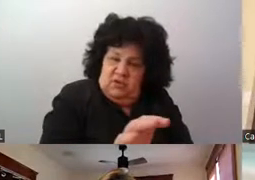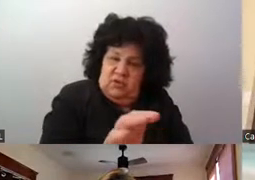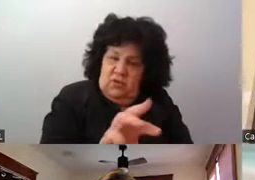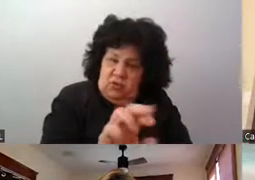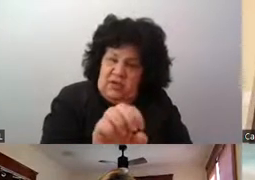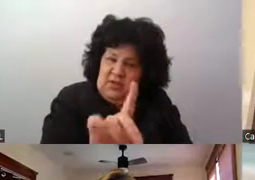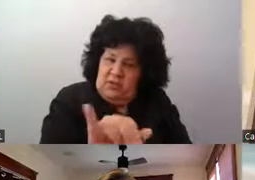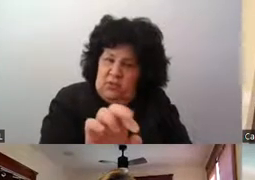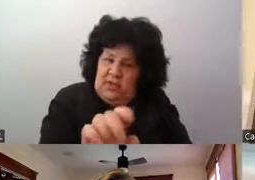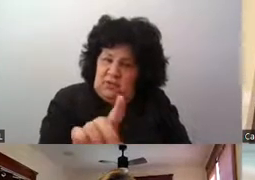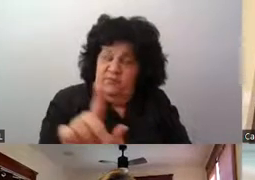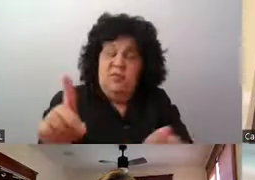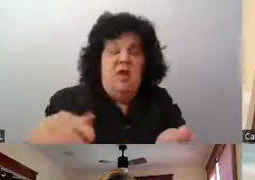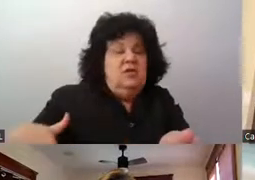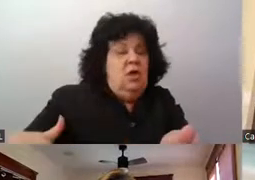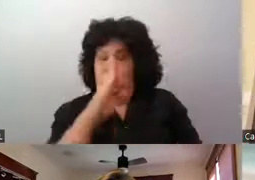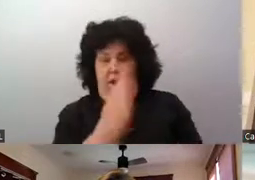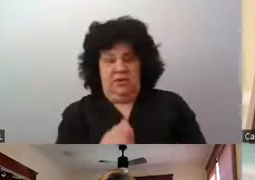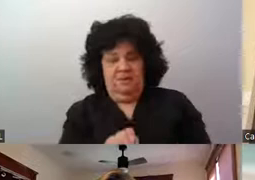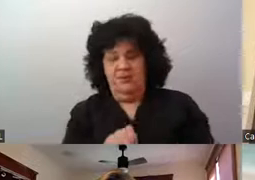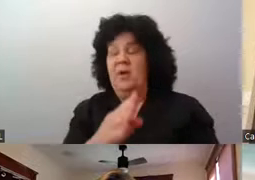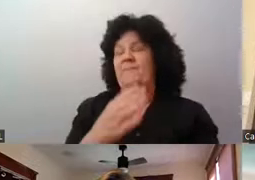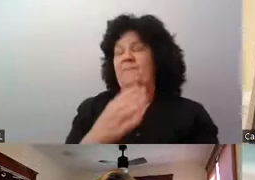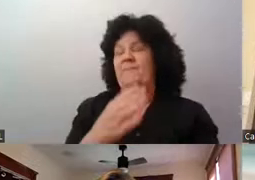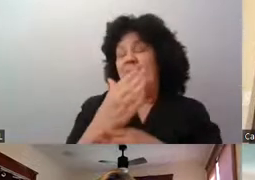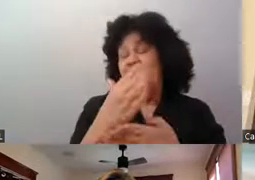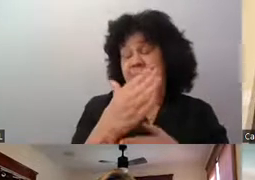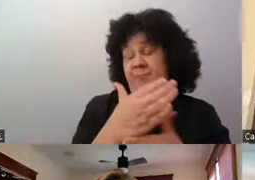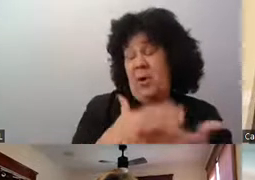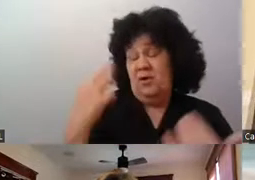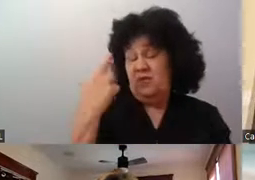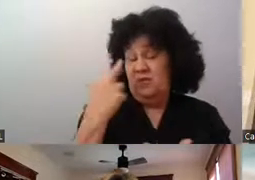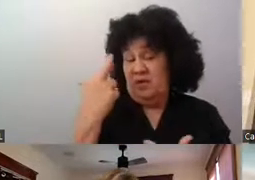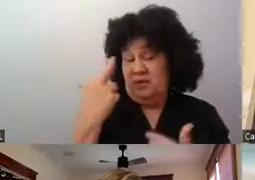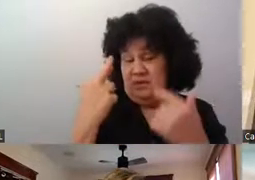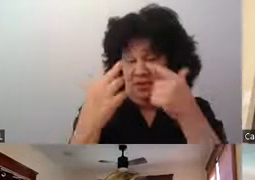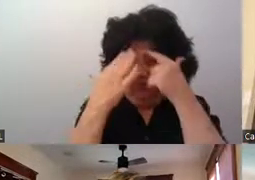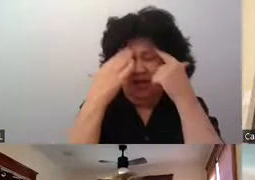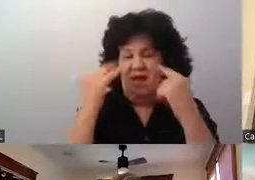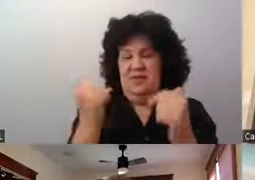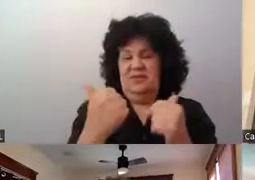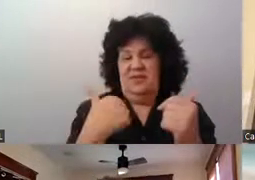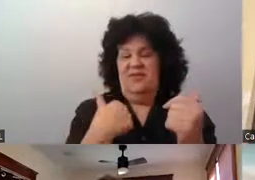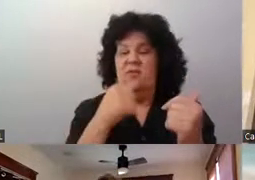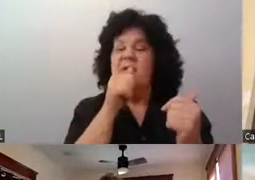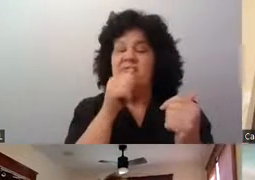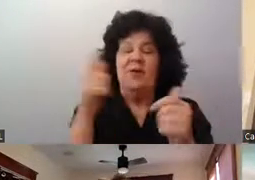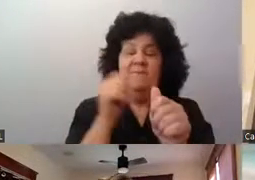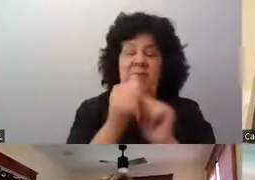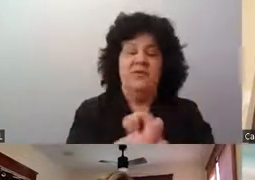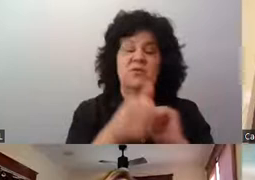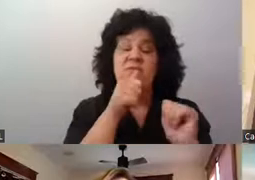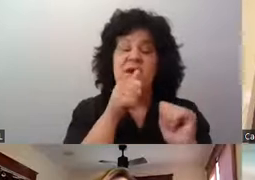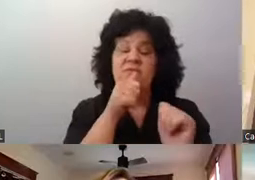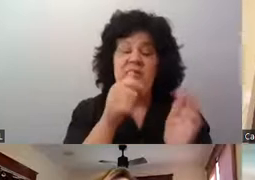directly. And part of the reason is because when Europe passed the privacy laws for the internet that they did, we no longer can track